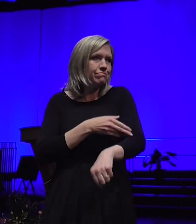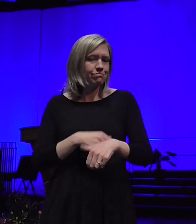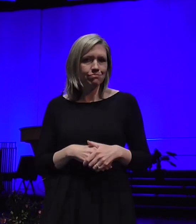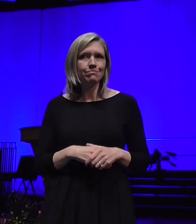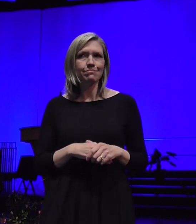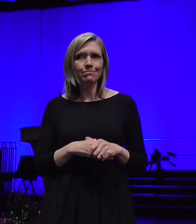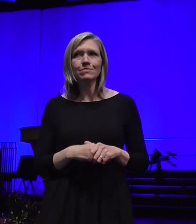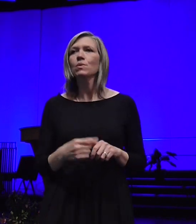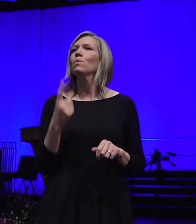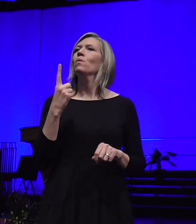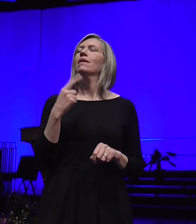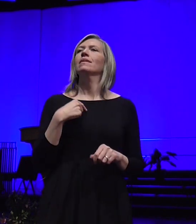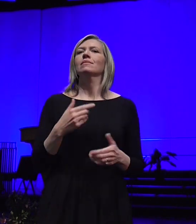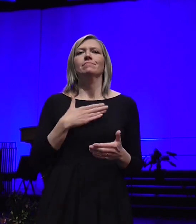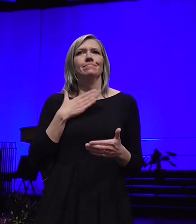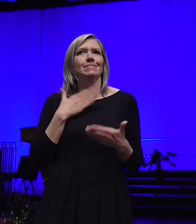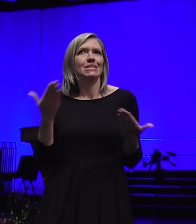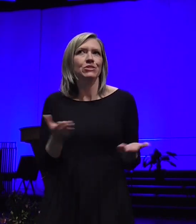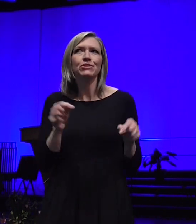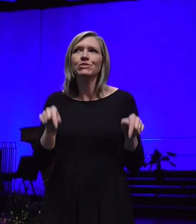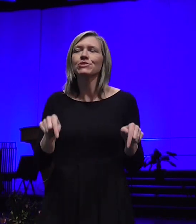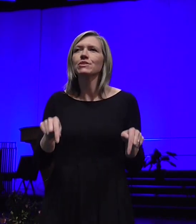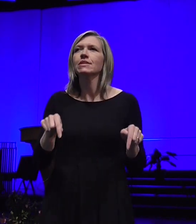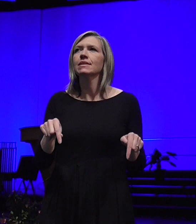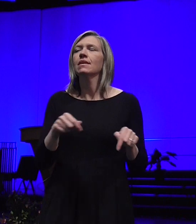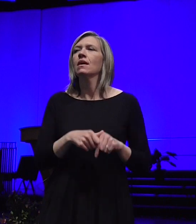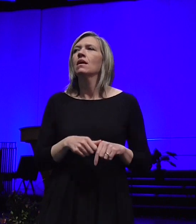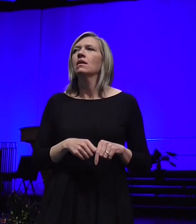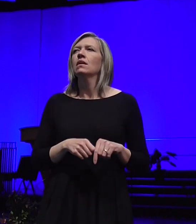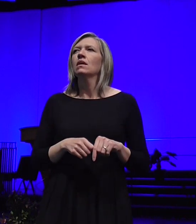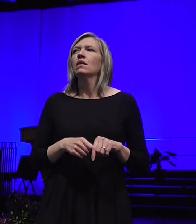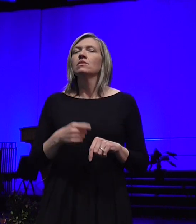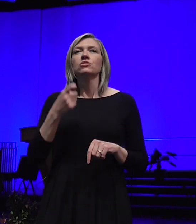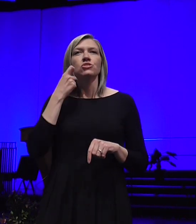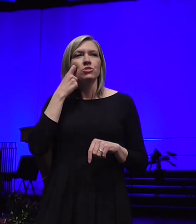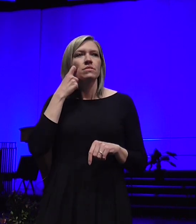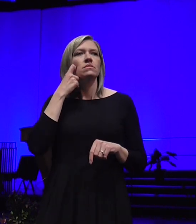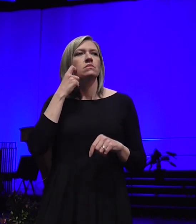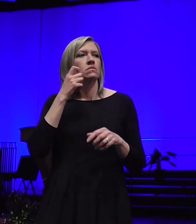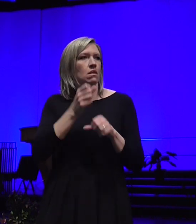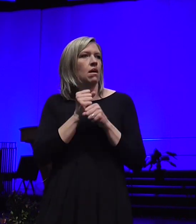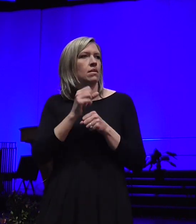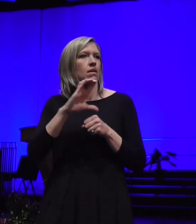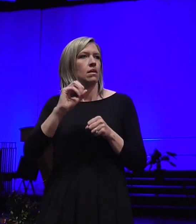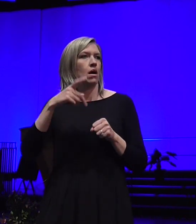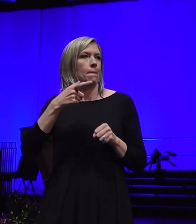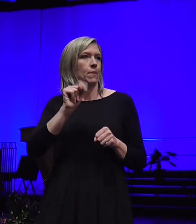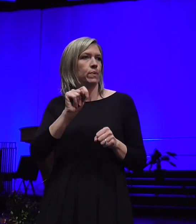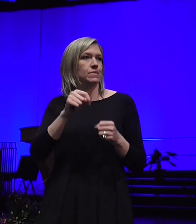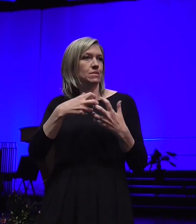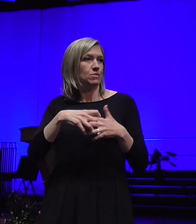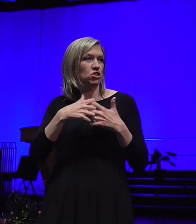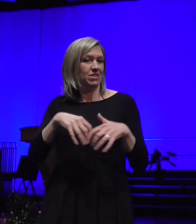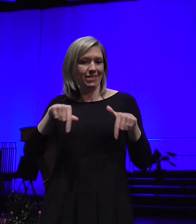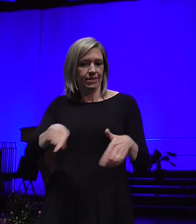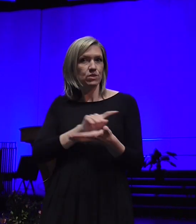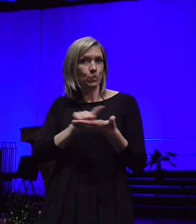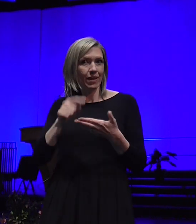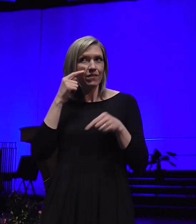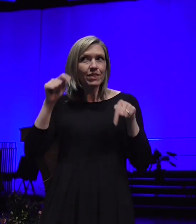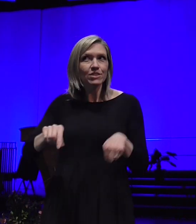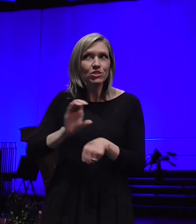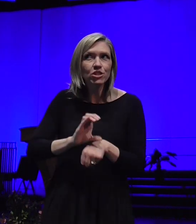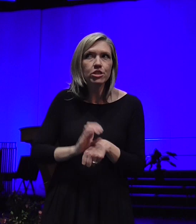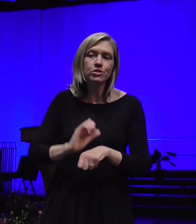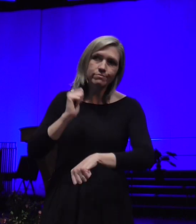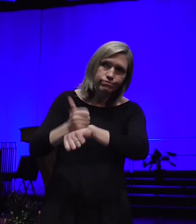One of the things I'm glad about here is we just got a composting machine this week for the church.